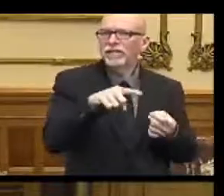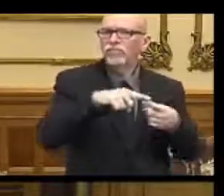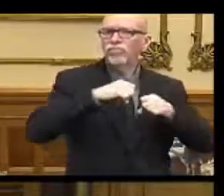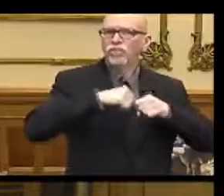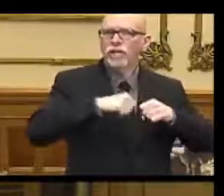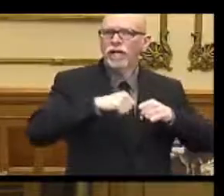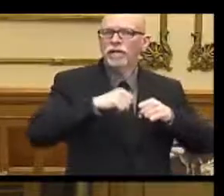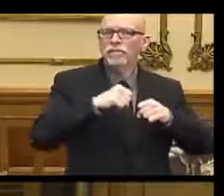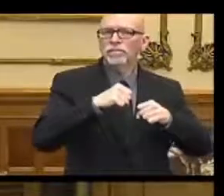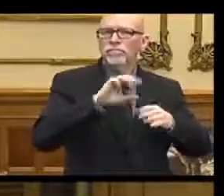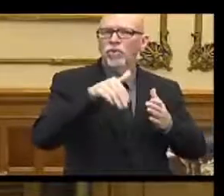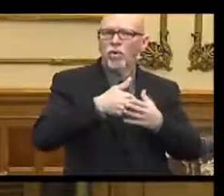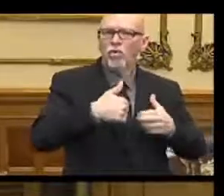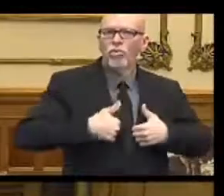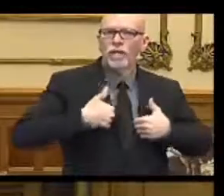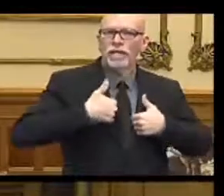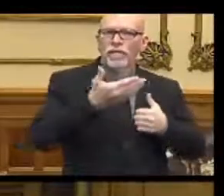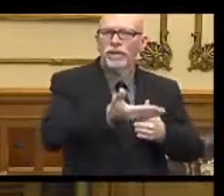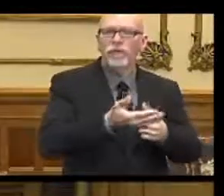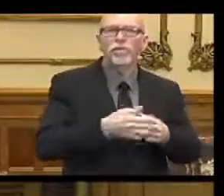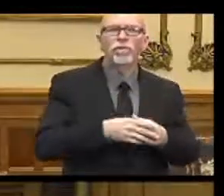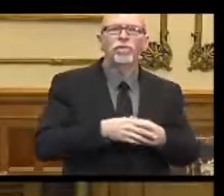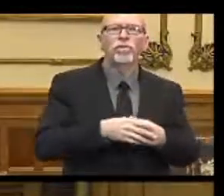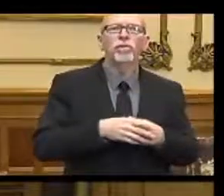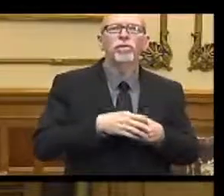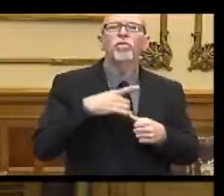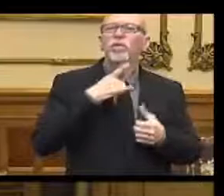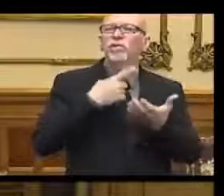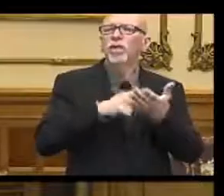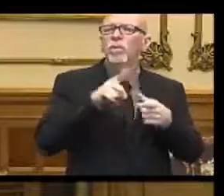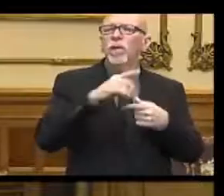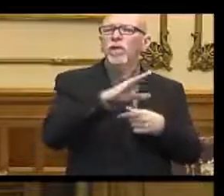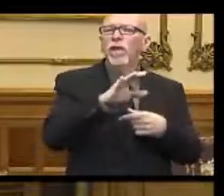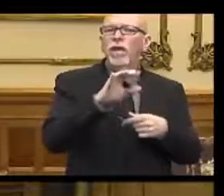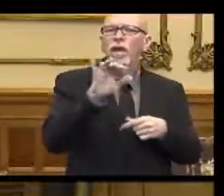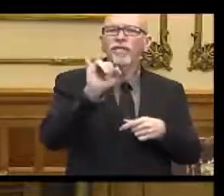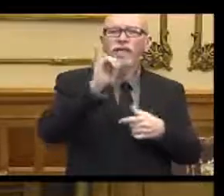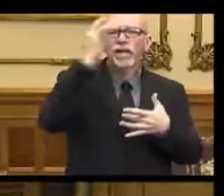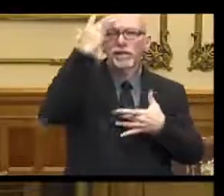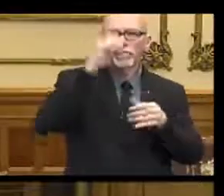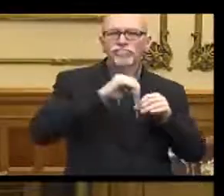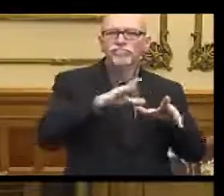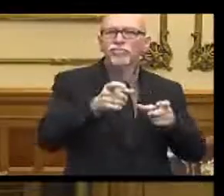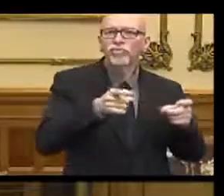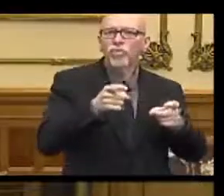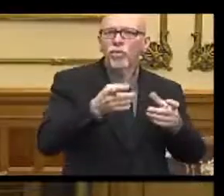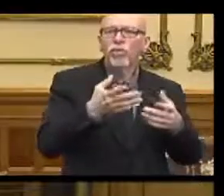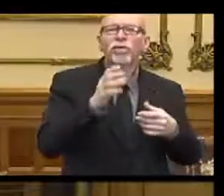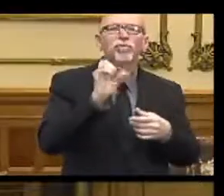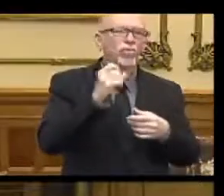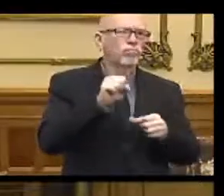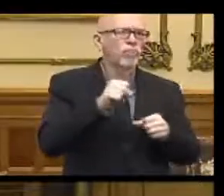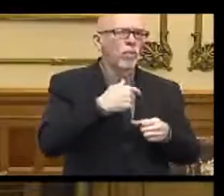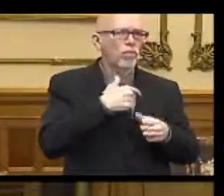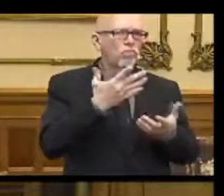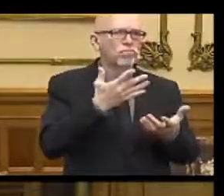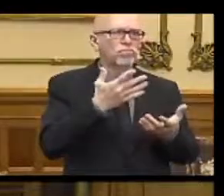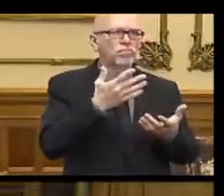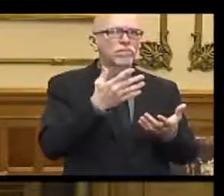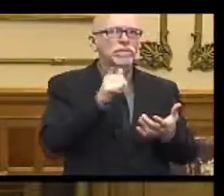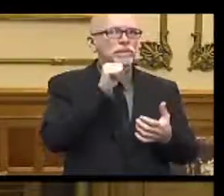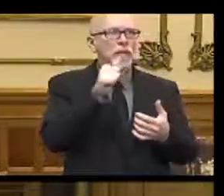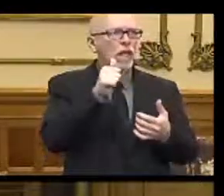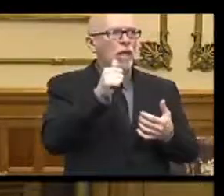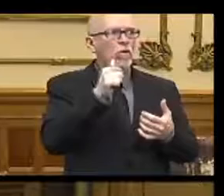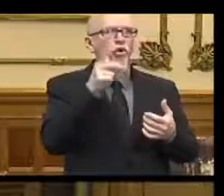protect all their residents there, and talked about their infection control procedures. And so, yes, it's not come on my